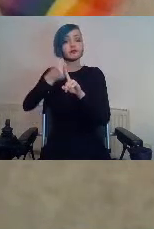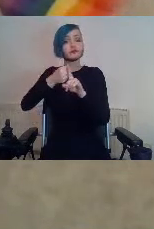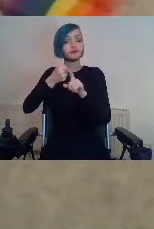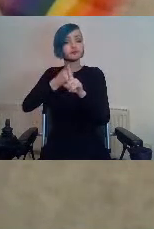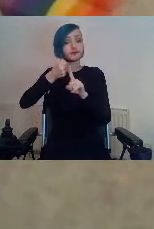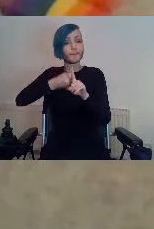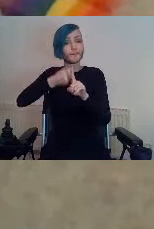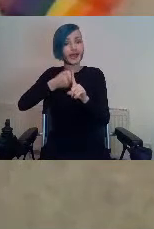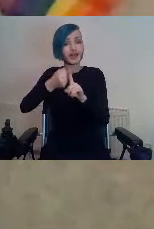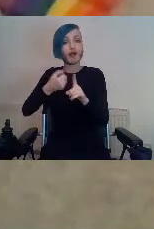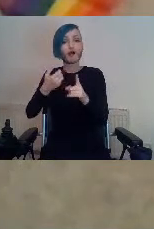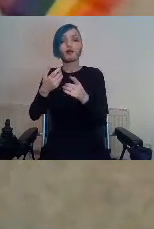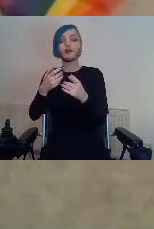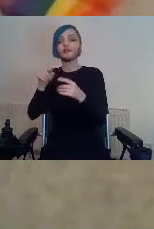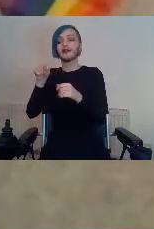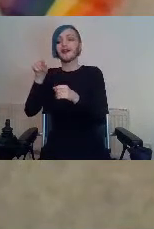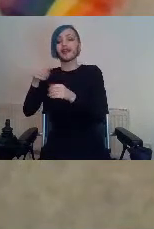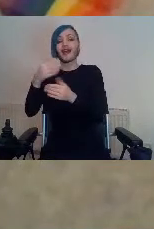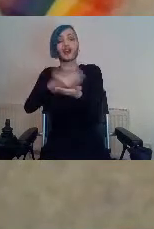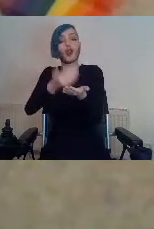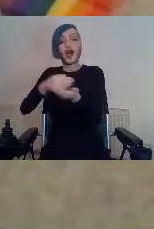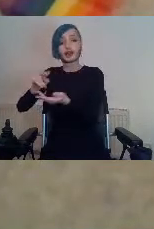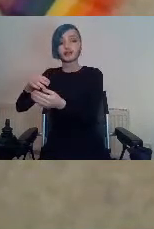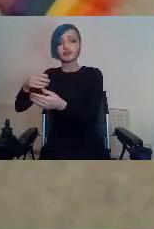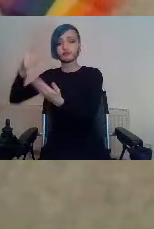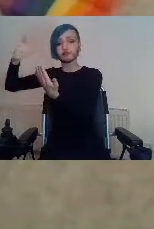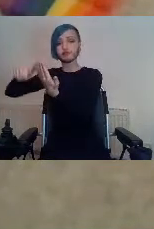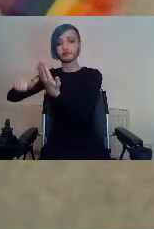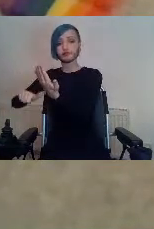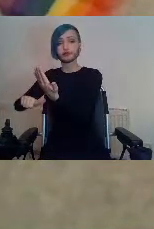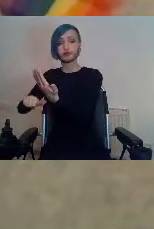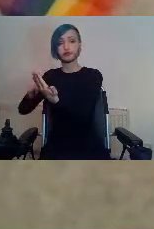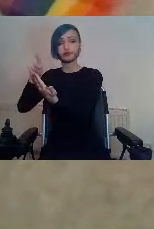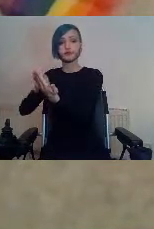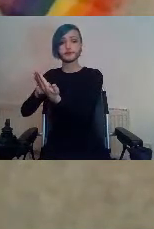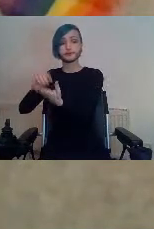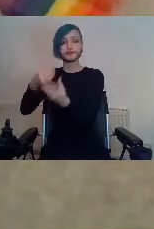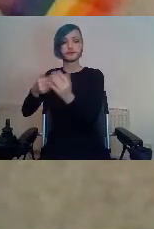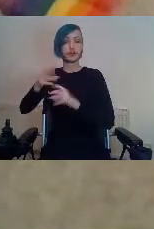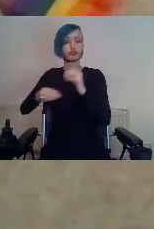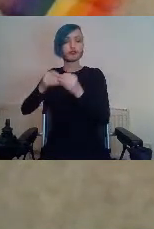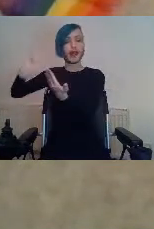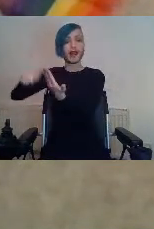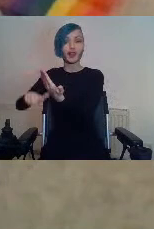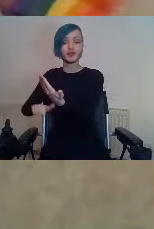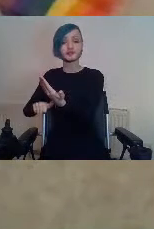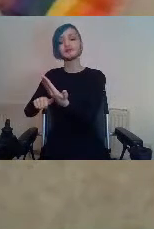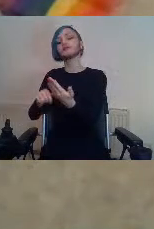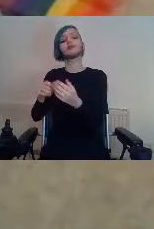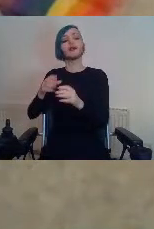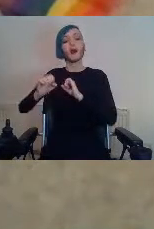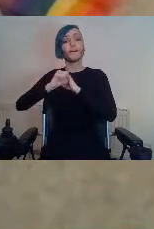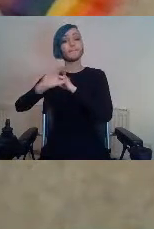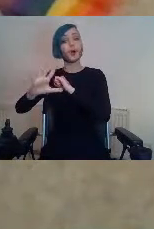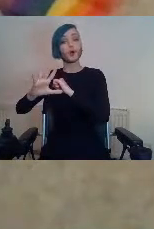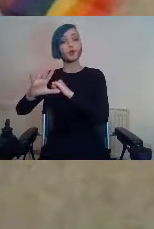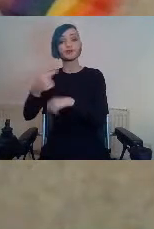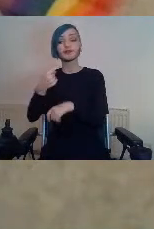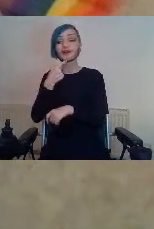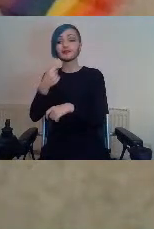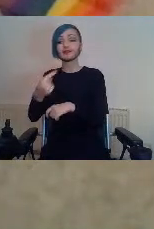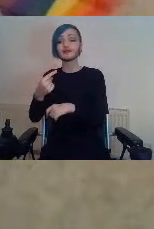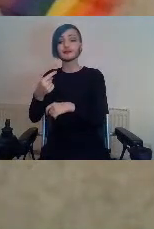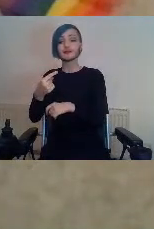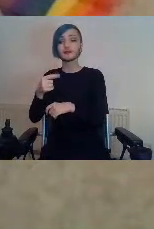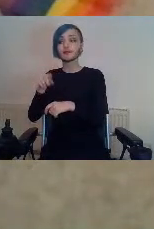in social media, and they offer for their friends from far-right groups to